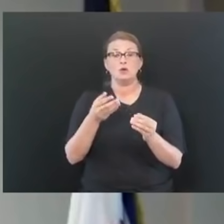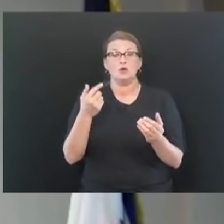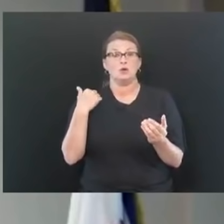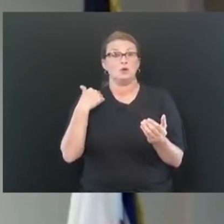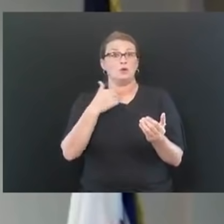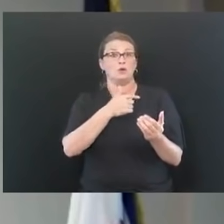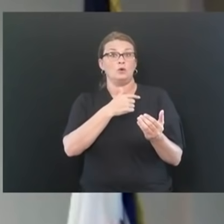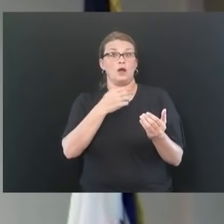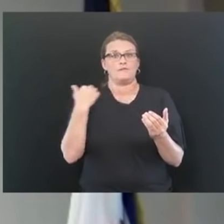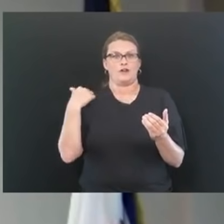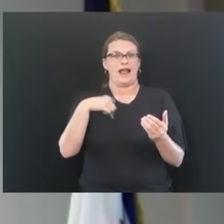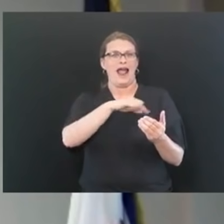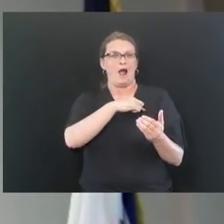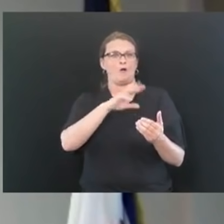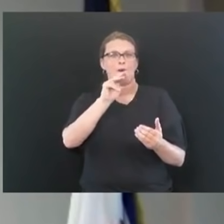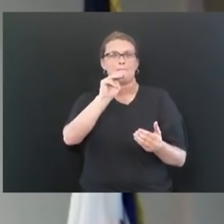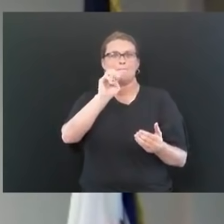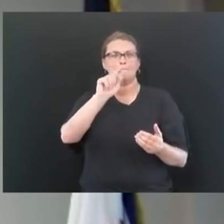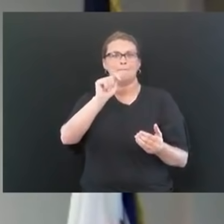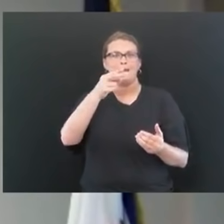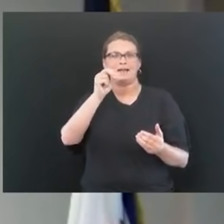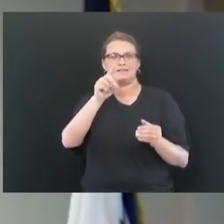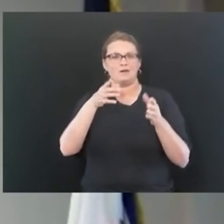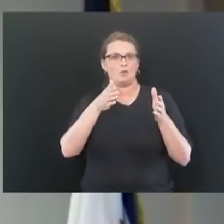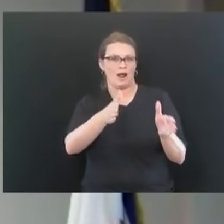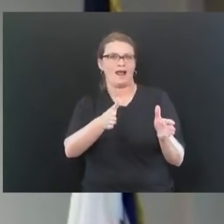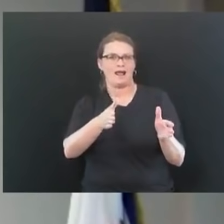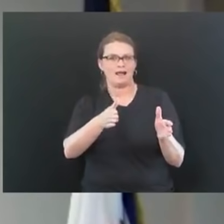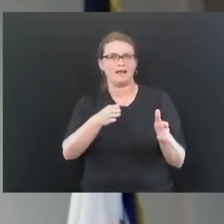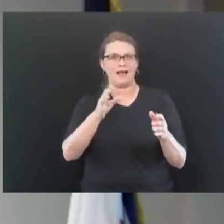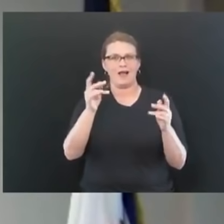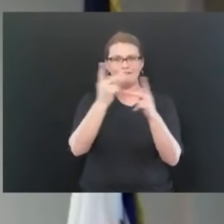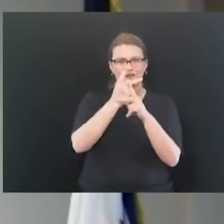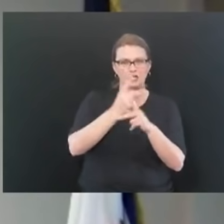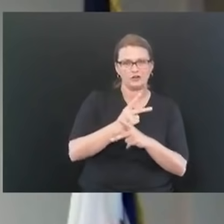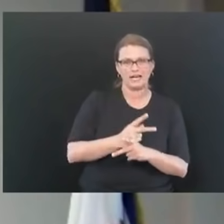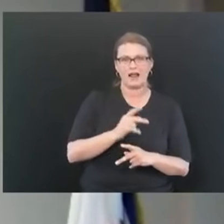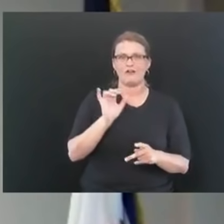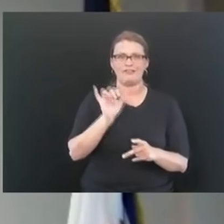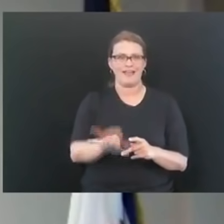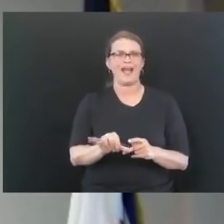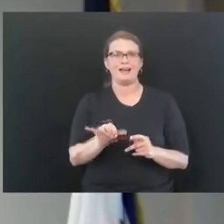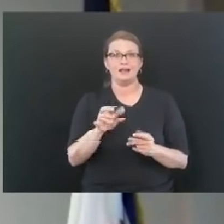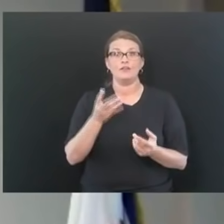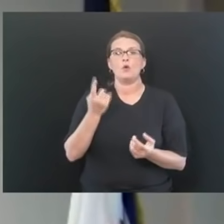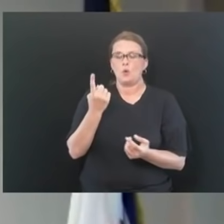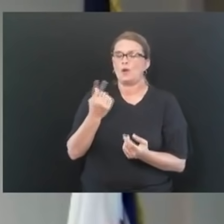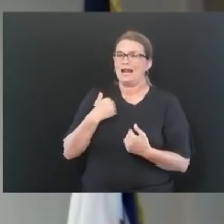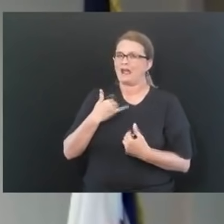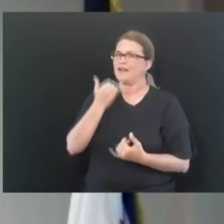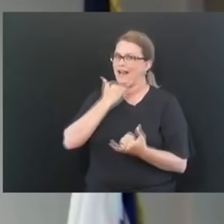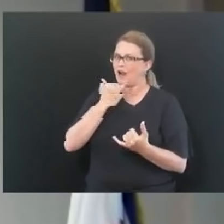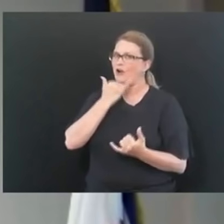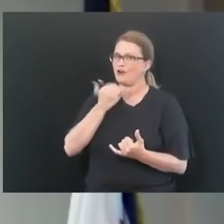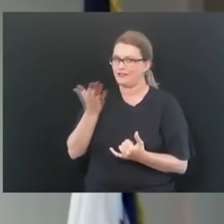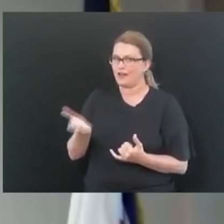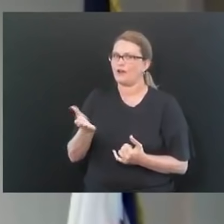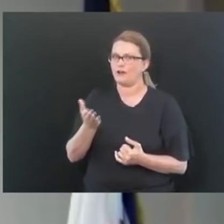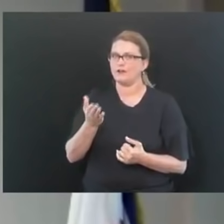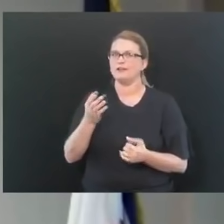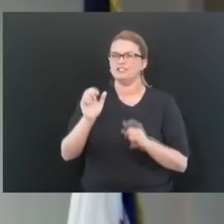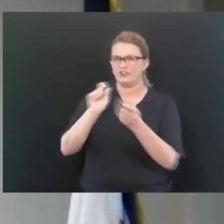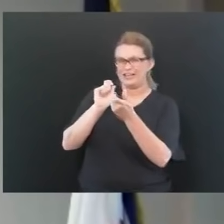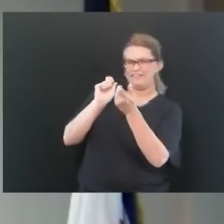about their methodology. They have looked at their methodology again and realized that there was an error in their methodology. And so they have adjusted that methodology